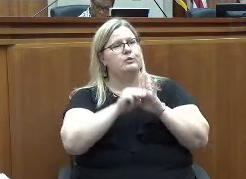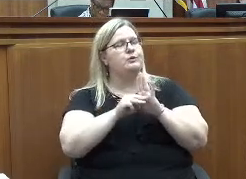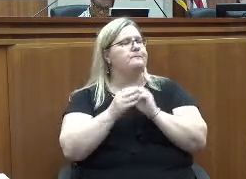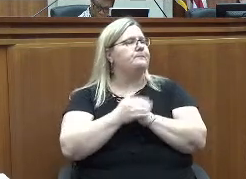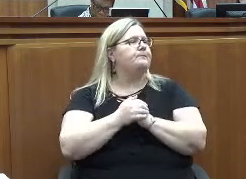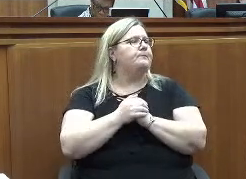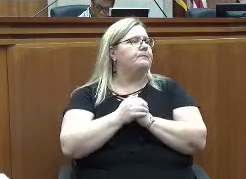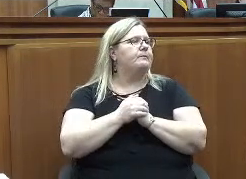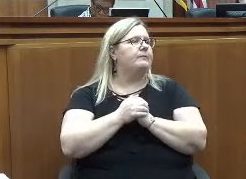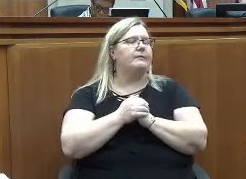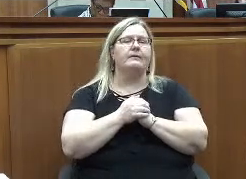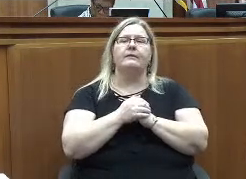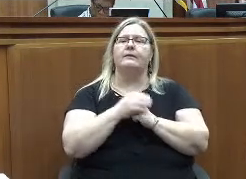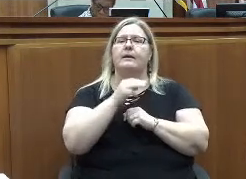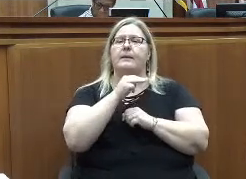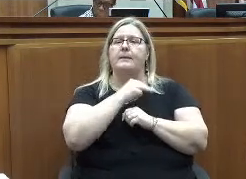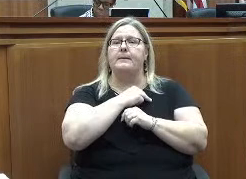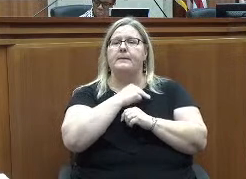Members, any comment?